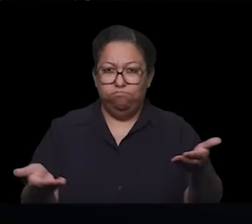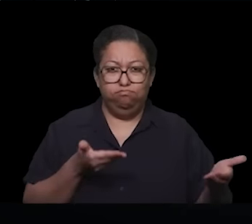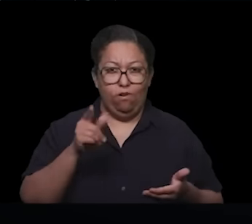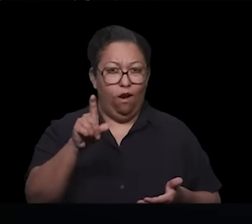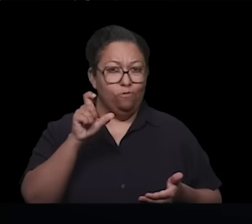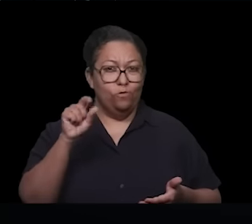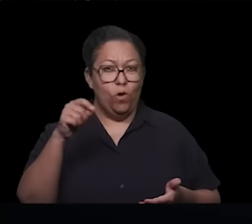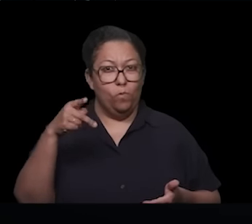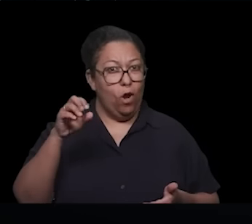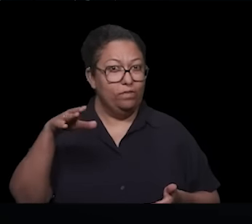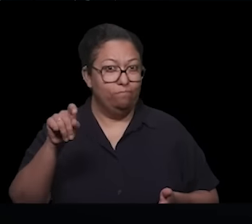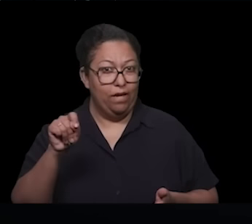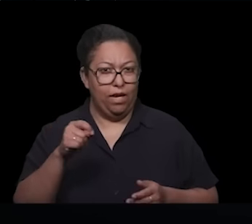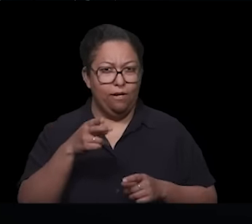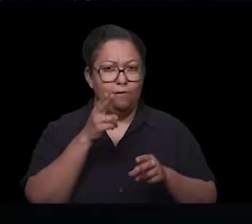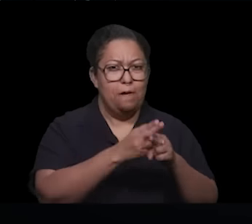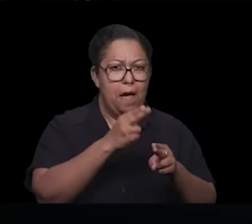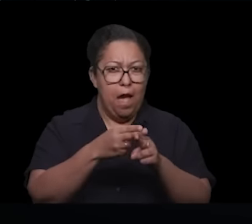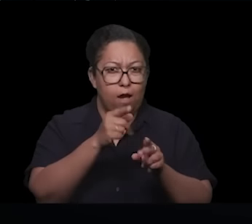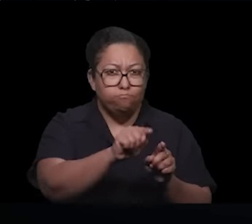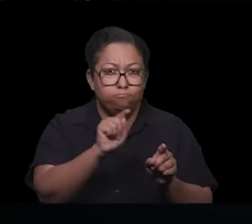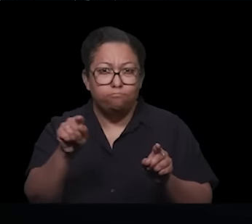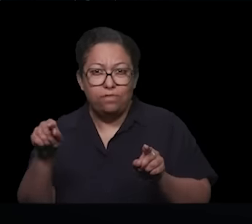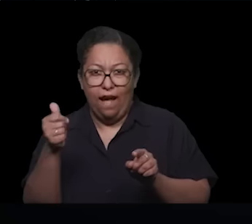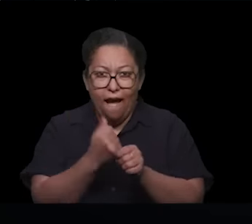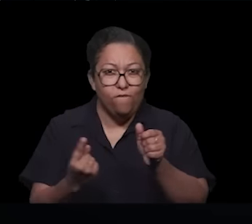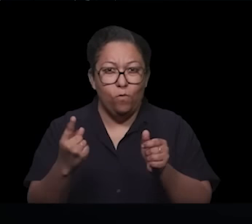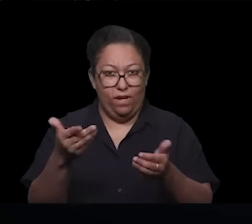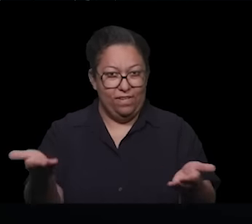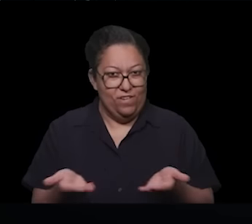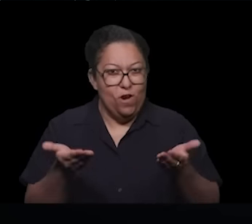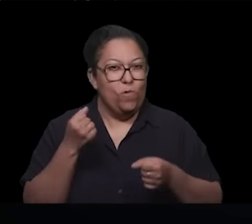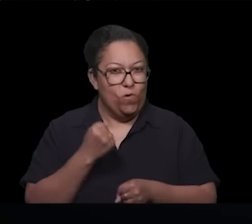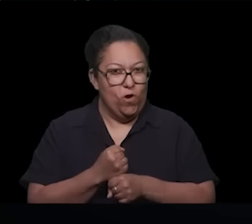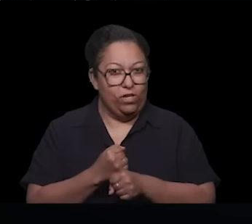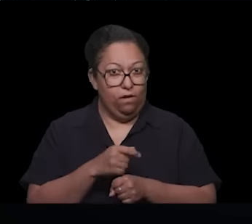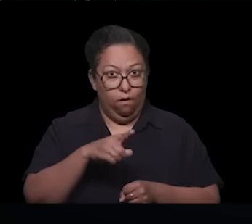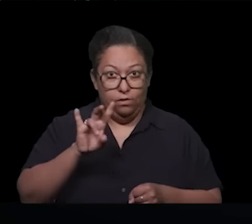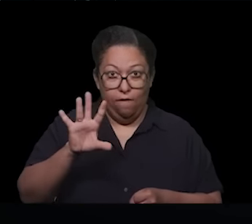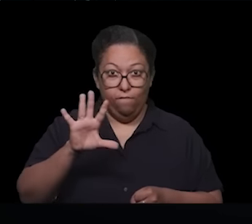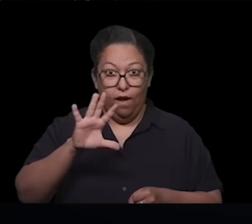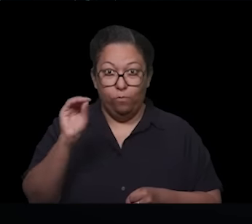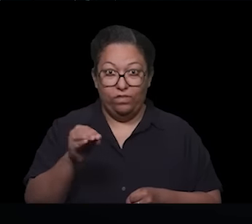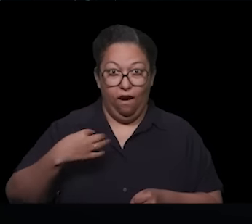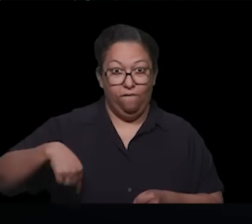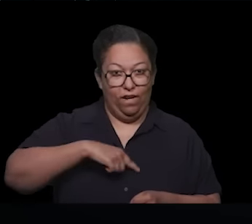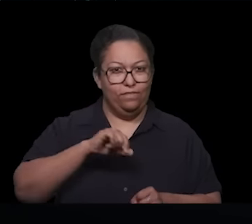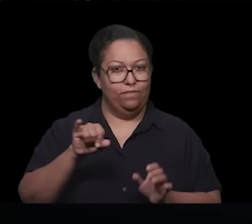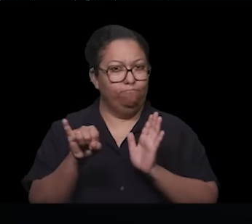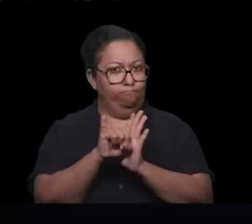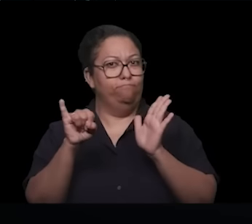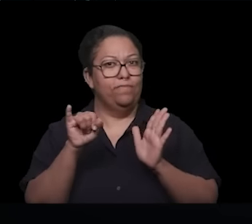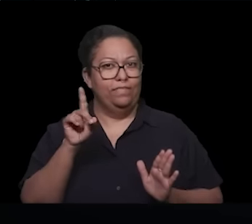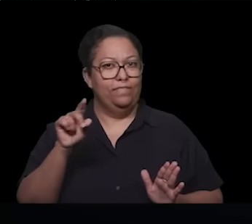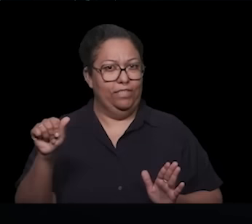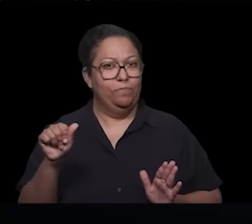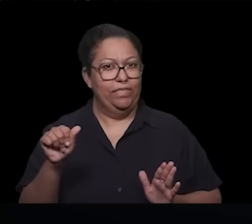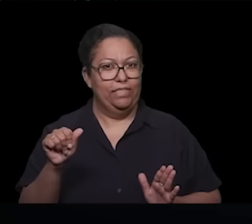disabilities. We employ over 120 prospects, the name of each and every one of us that works here, and 75% of